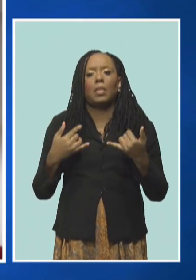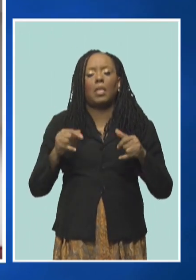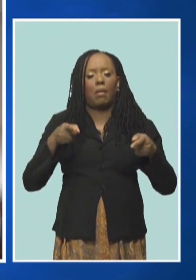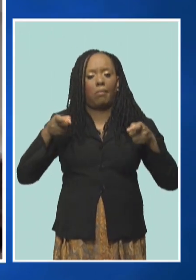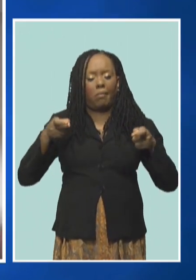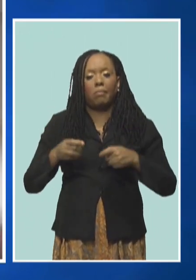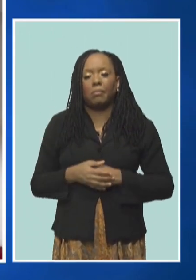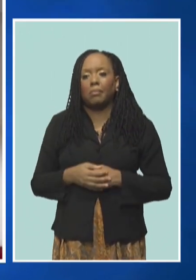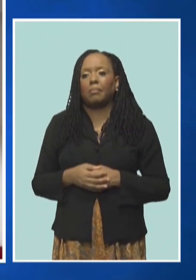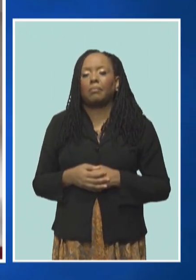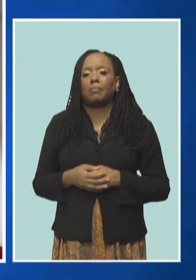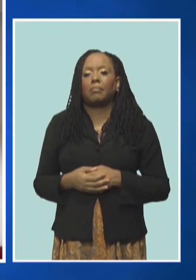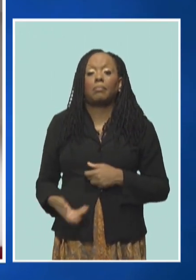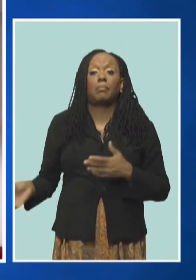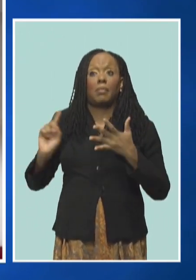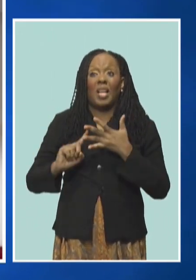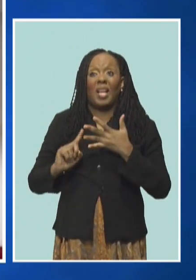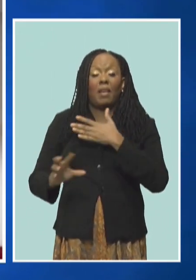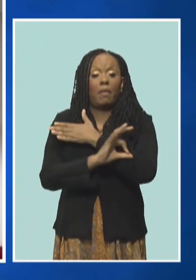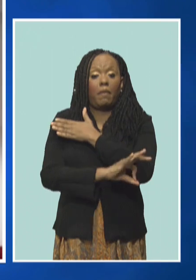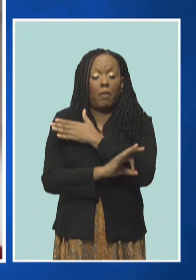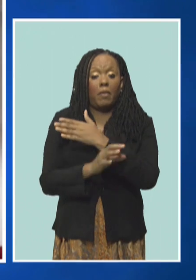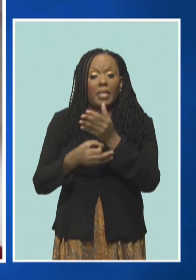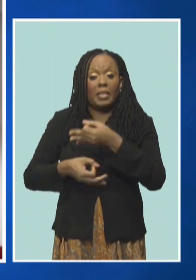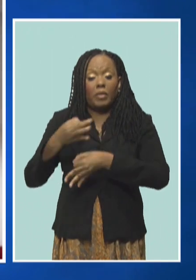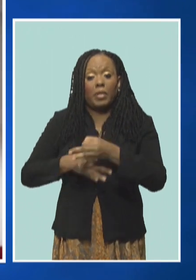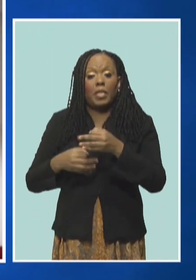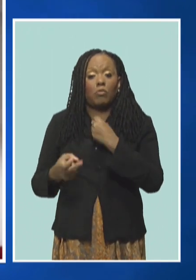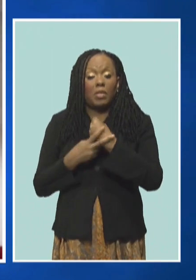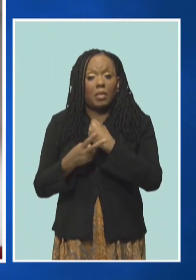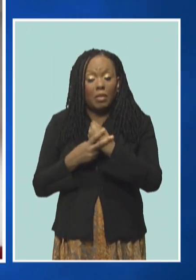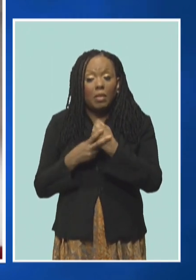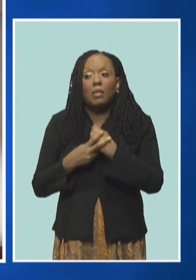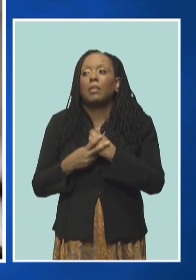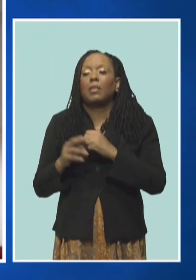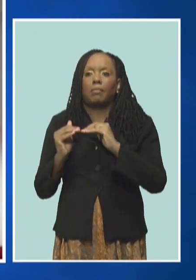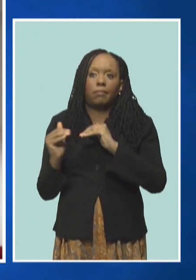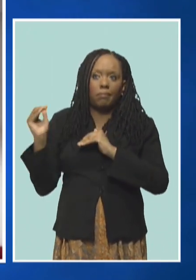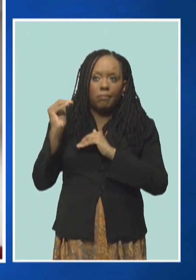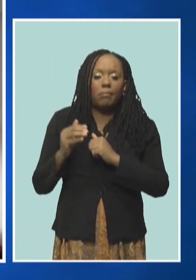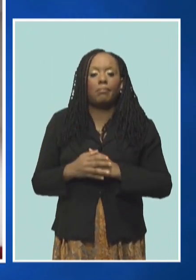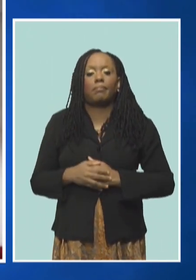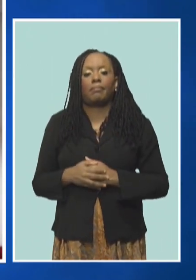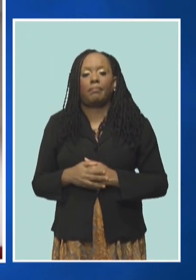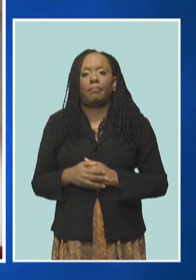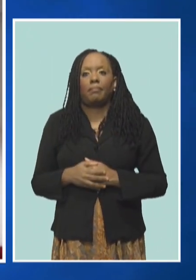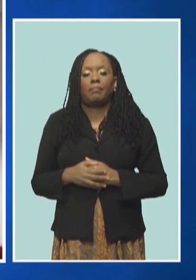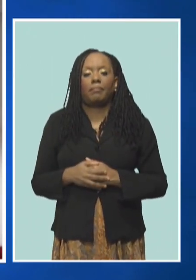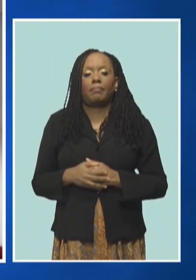Foreign exchange reserves at 3.2 billion, up again. The debt to GDP is down